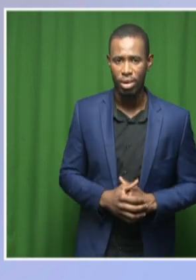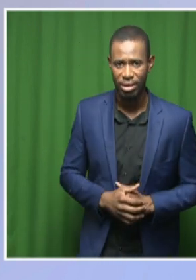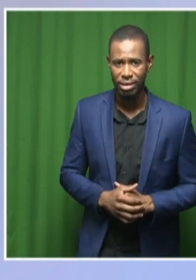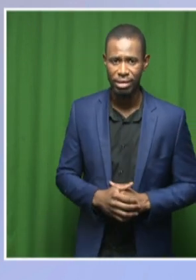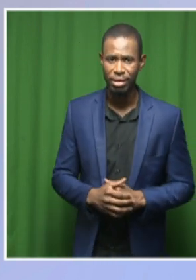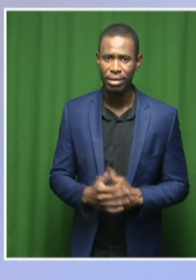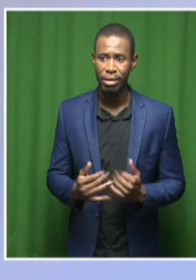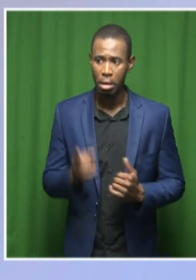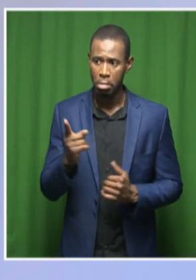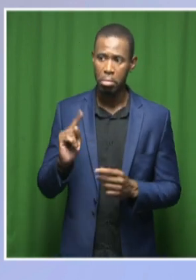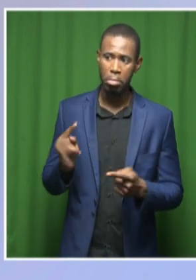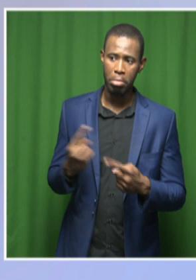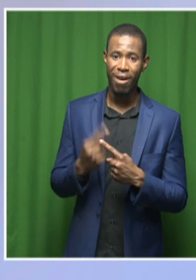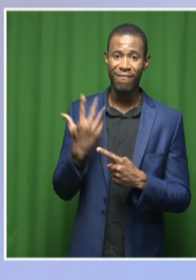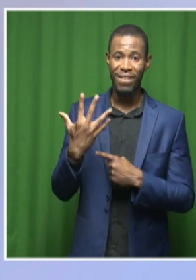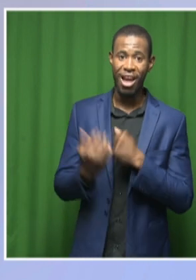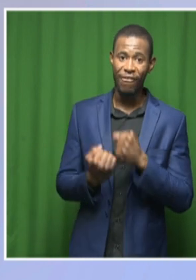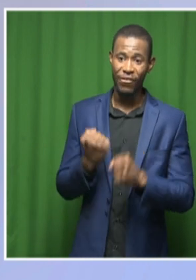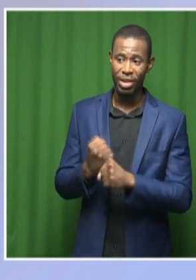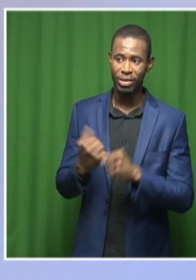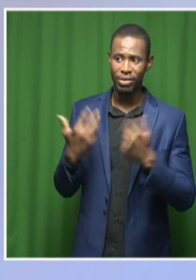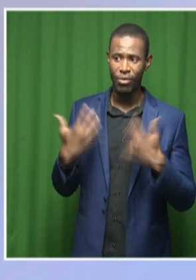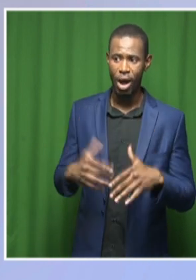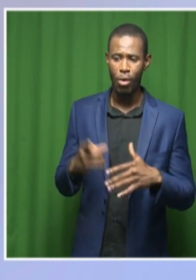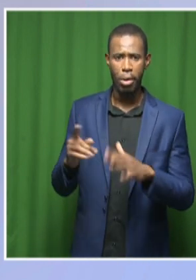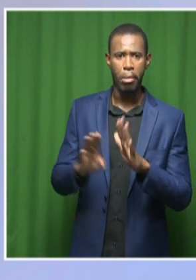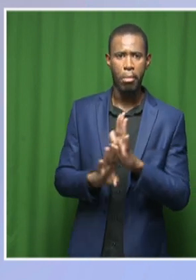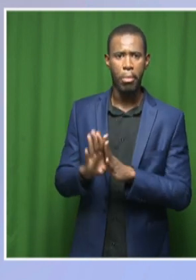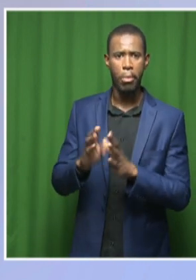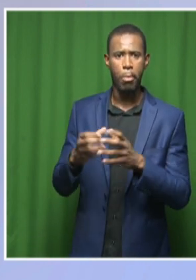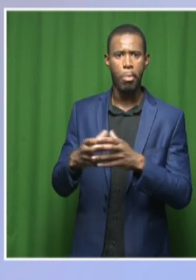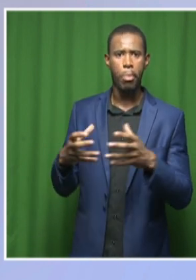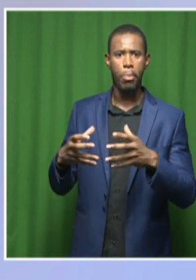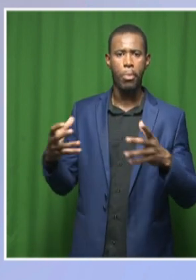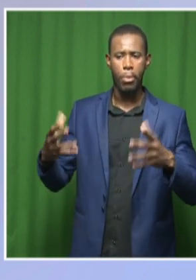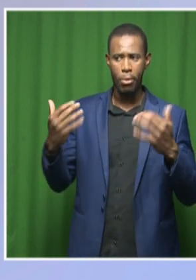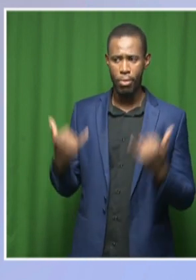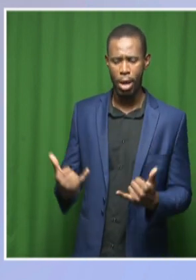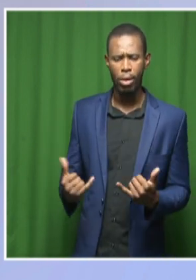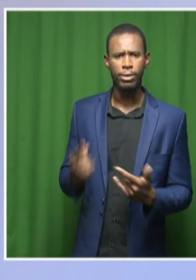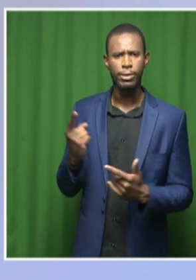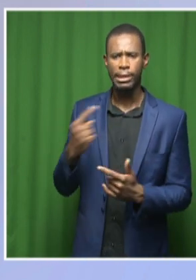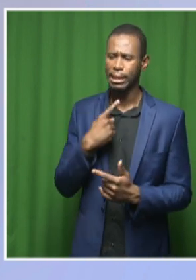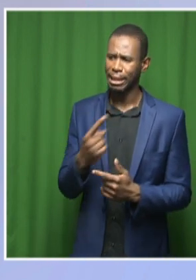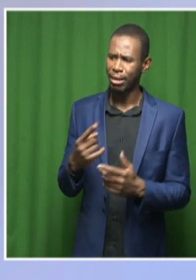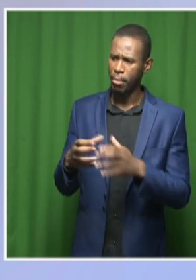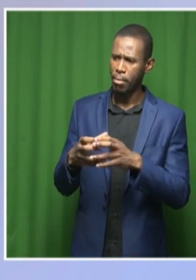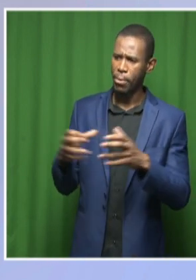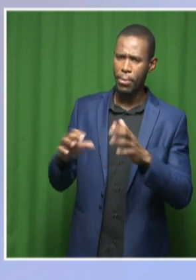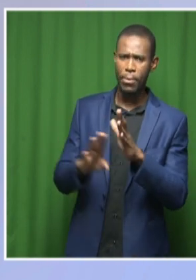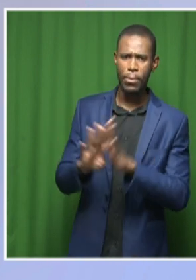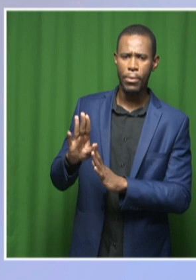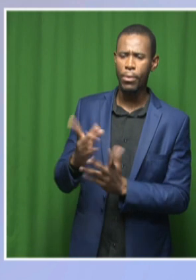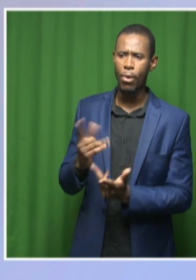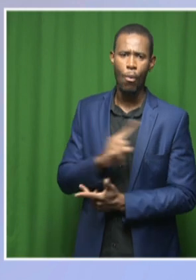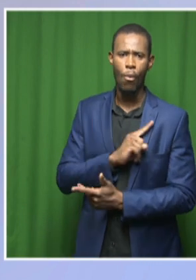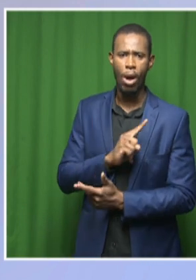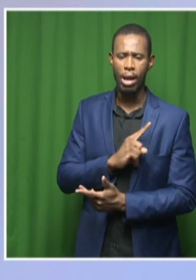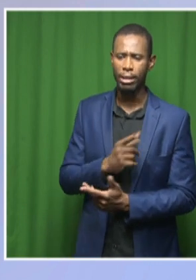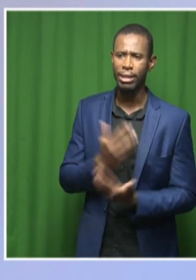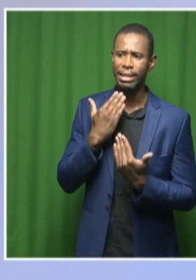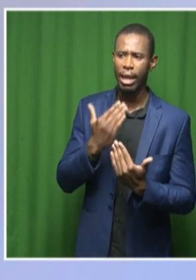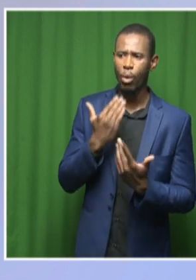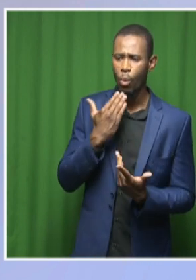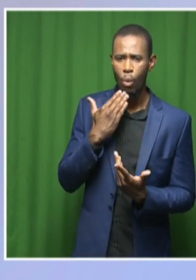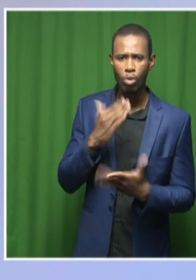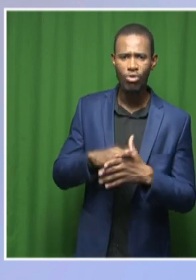years in, and you guys have grown in leaps and bounds. So, what would you owe, you know, your growth to? I think just,